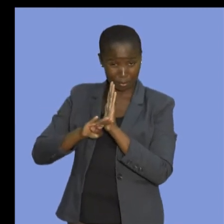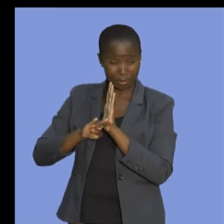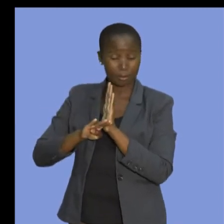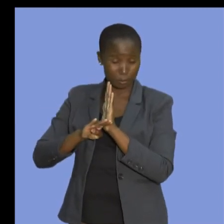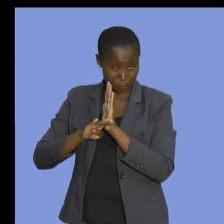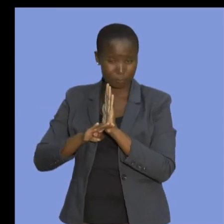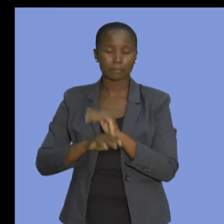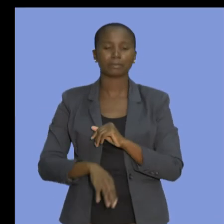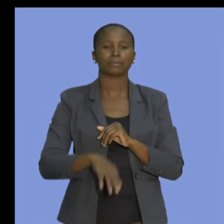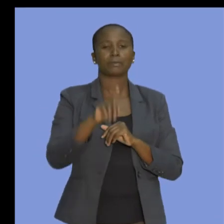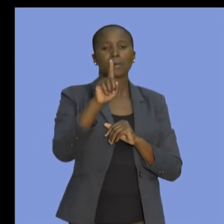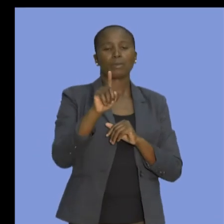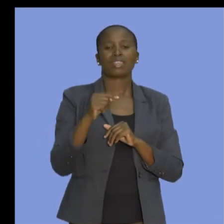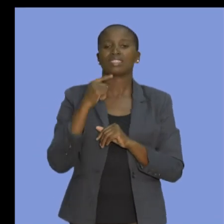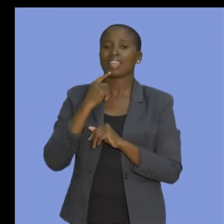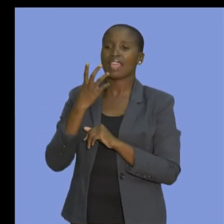Maximum